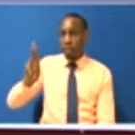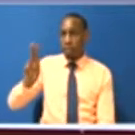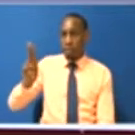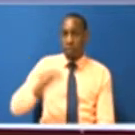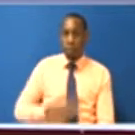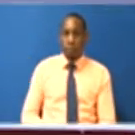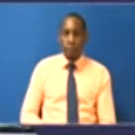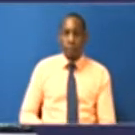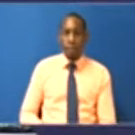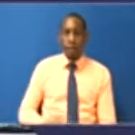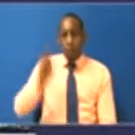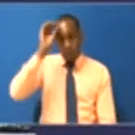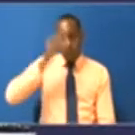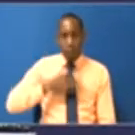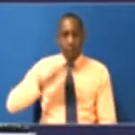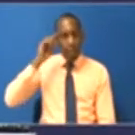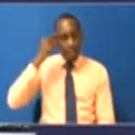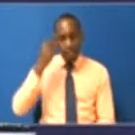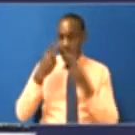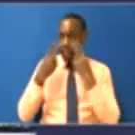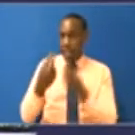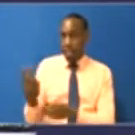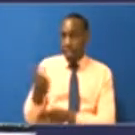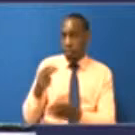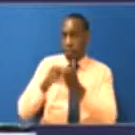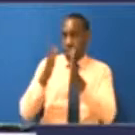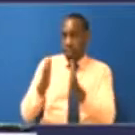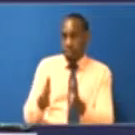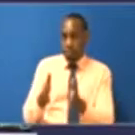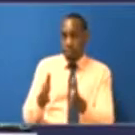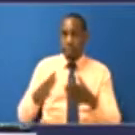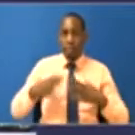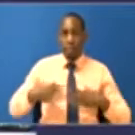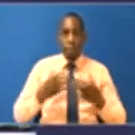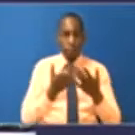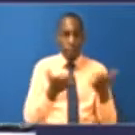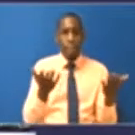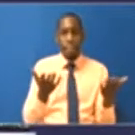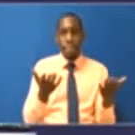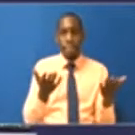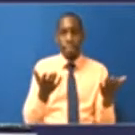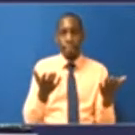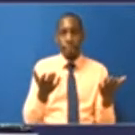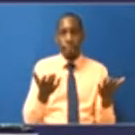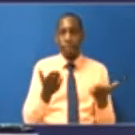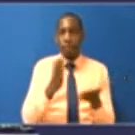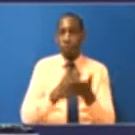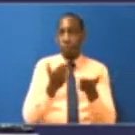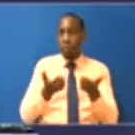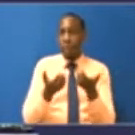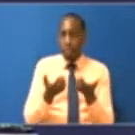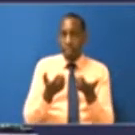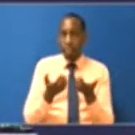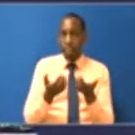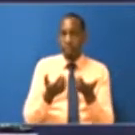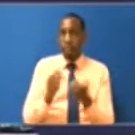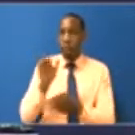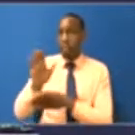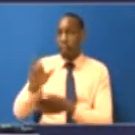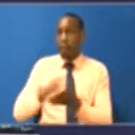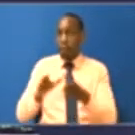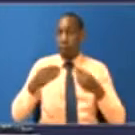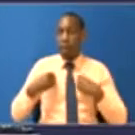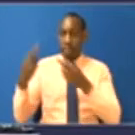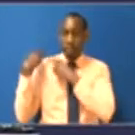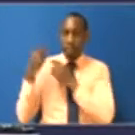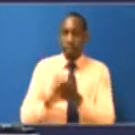it's one looking at these two candidates citizens either way will need to hold them to account